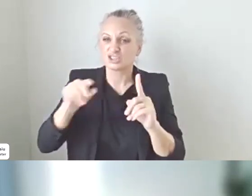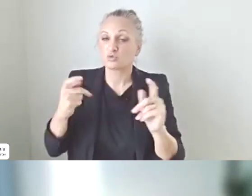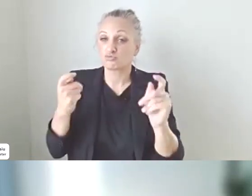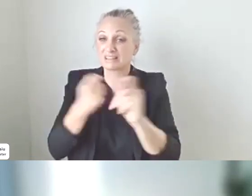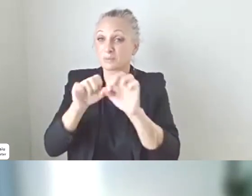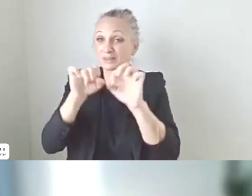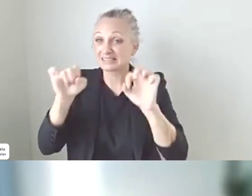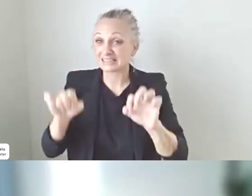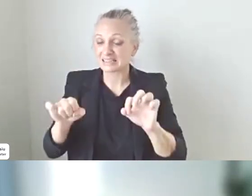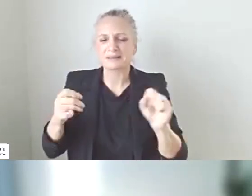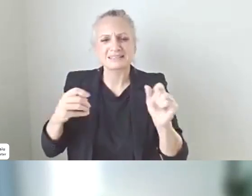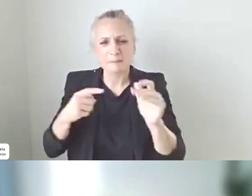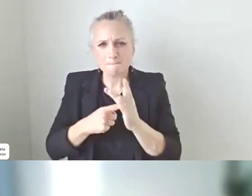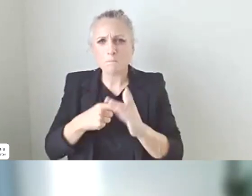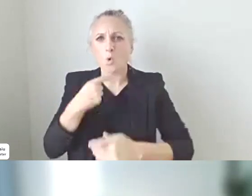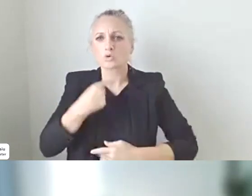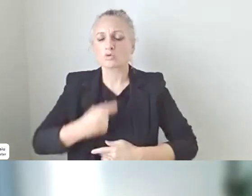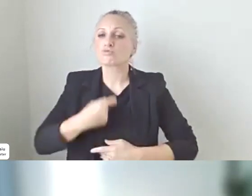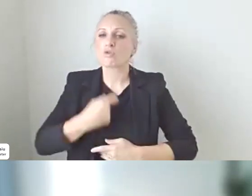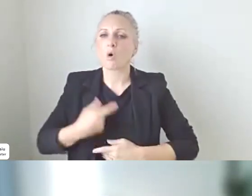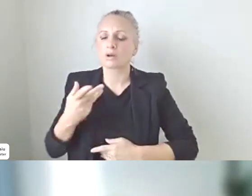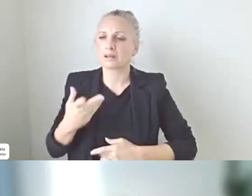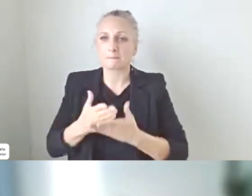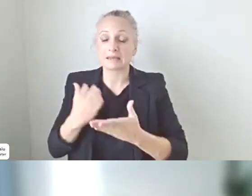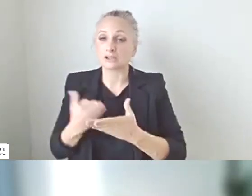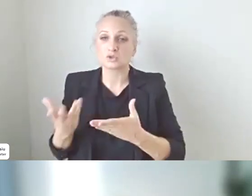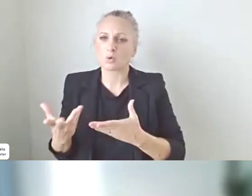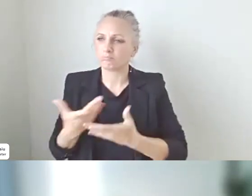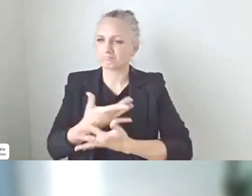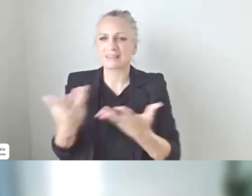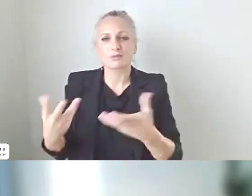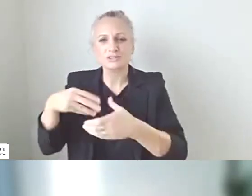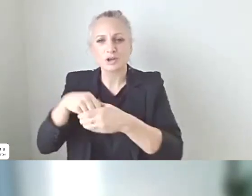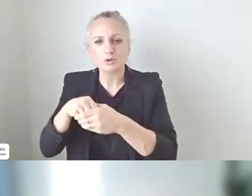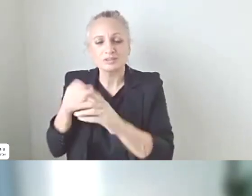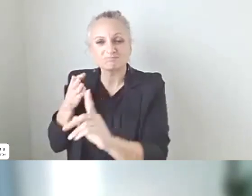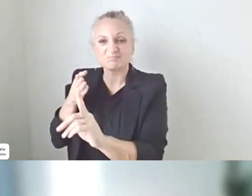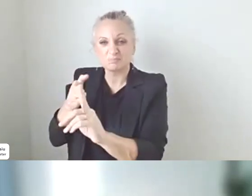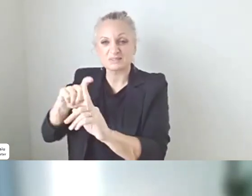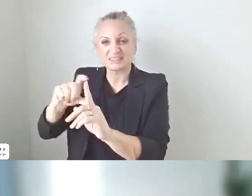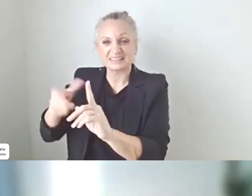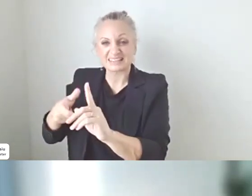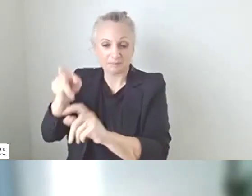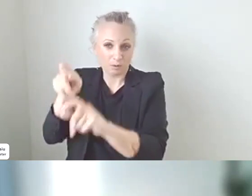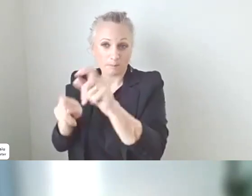belonging for everyone, for disabled people, and everyone. But despite the advances, a lot of